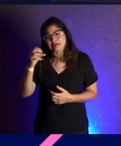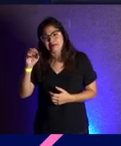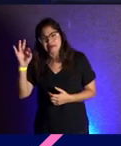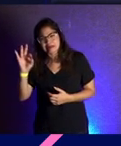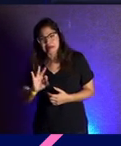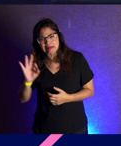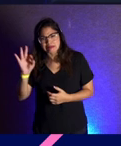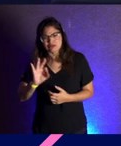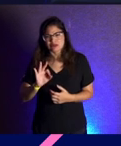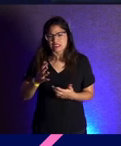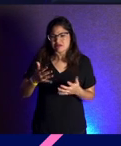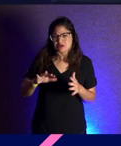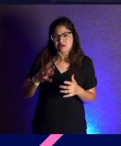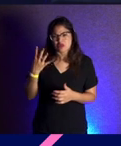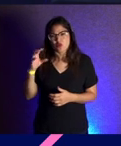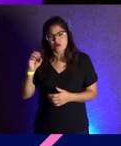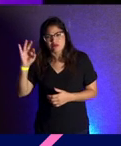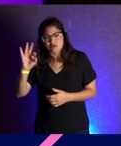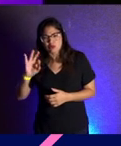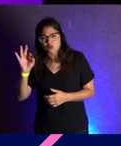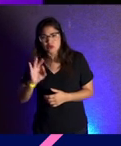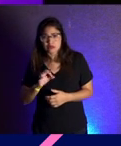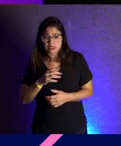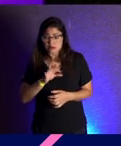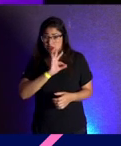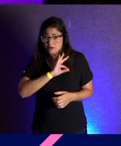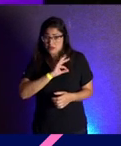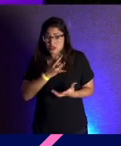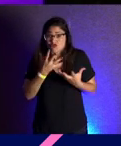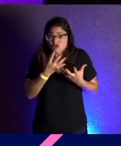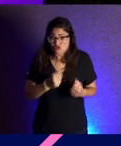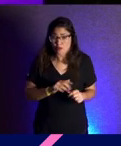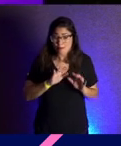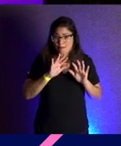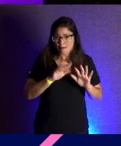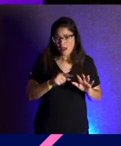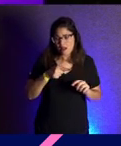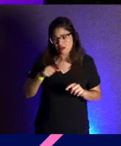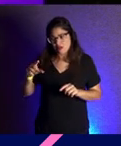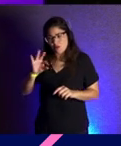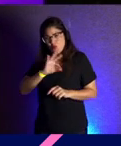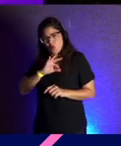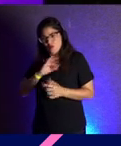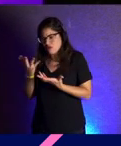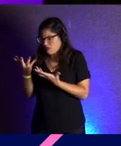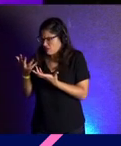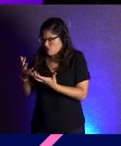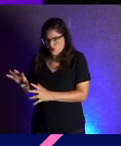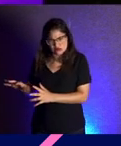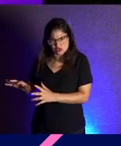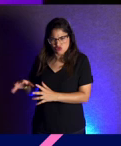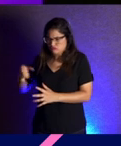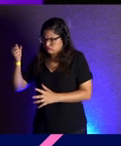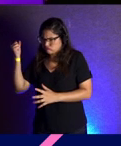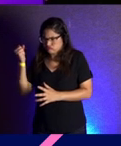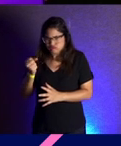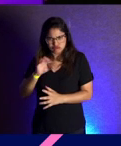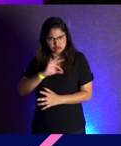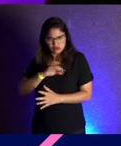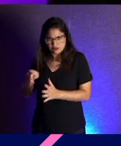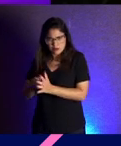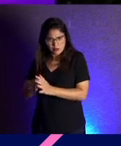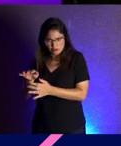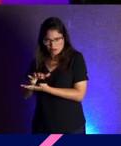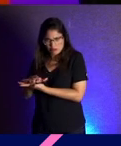admitted. But when the police did not admit, when the police said this was not our homicide, there were many, many, many, many